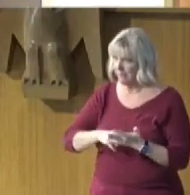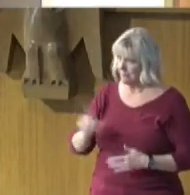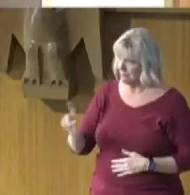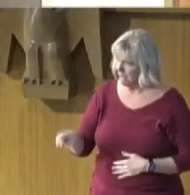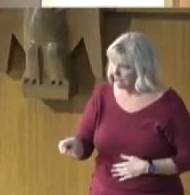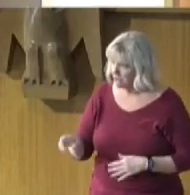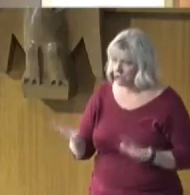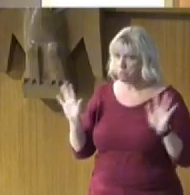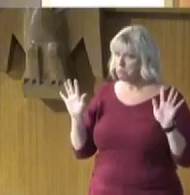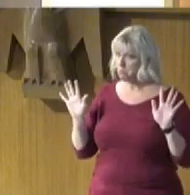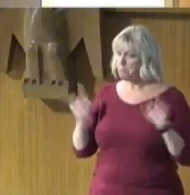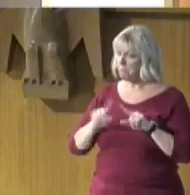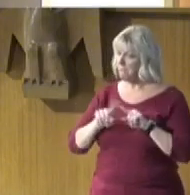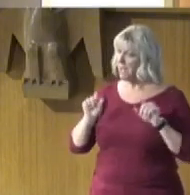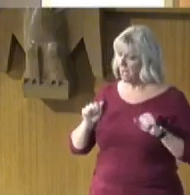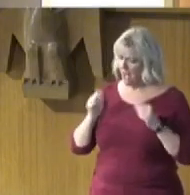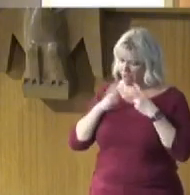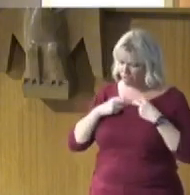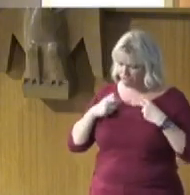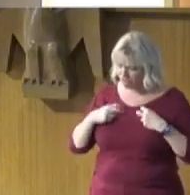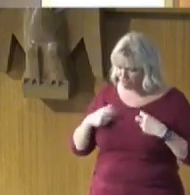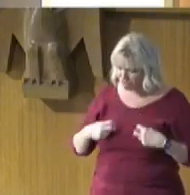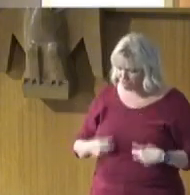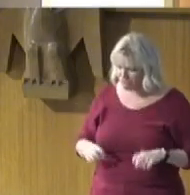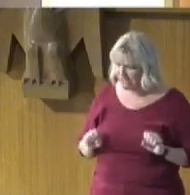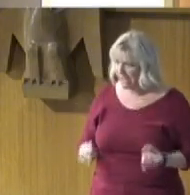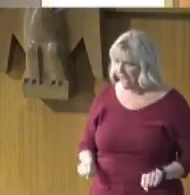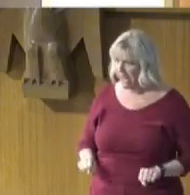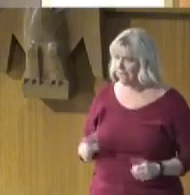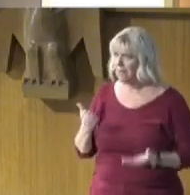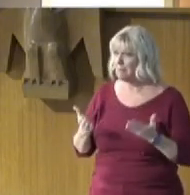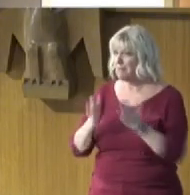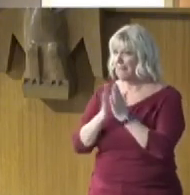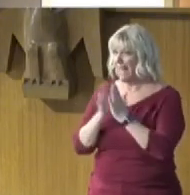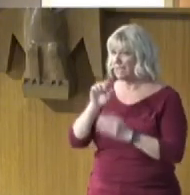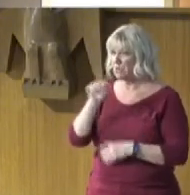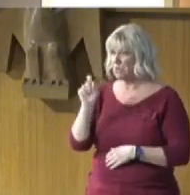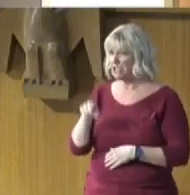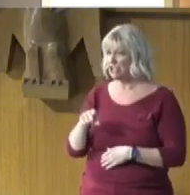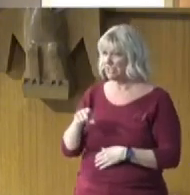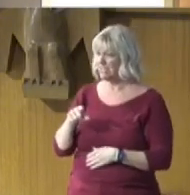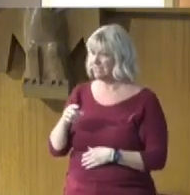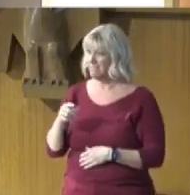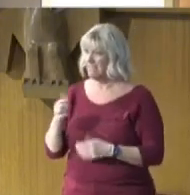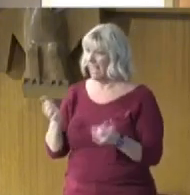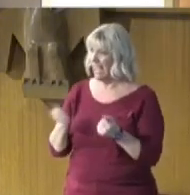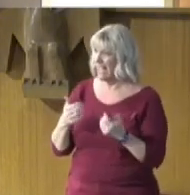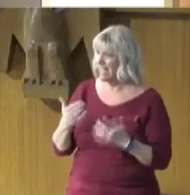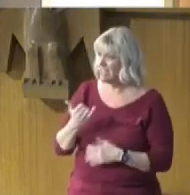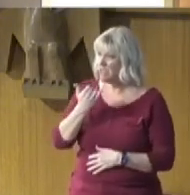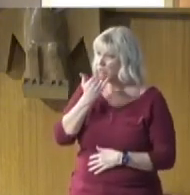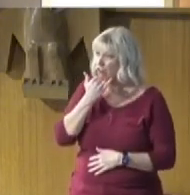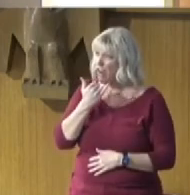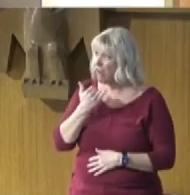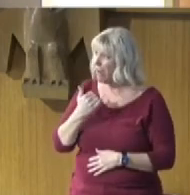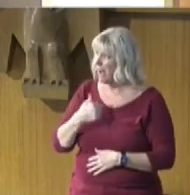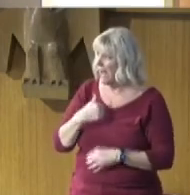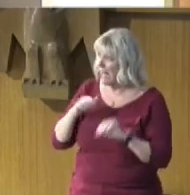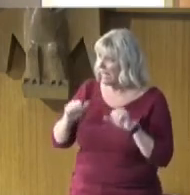do that inward journey. You can ask questions like, is there anything I was wrong about? Is there anything I can say I'm sorry